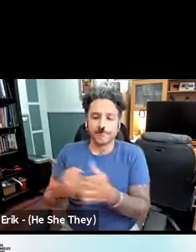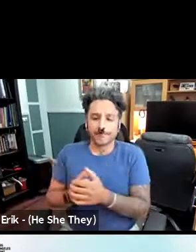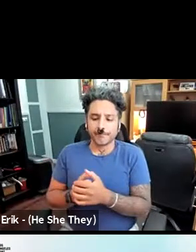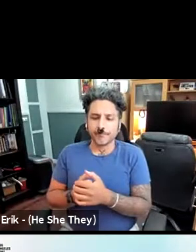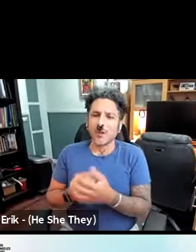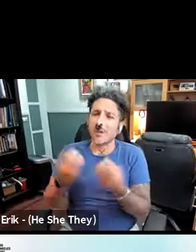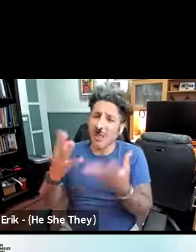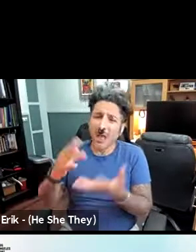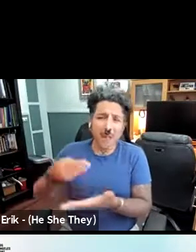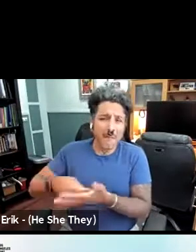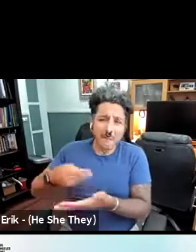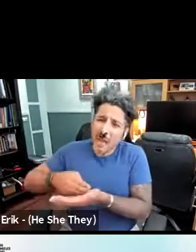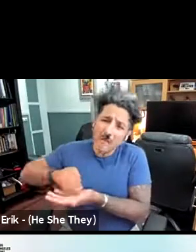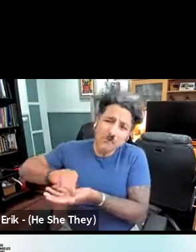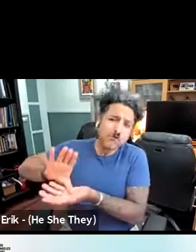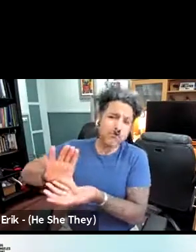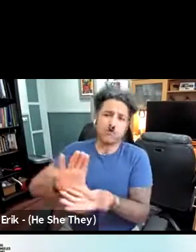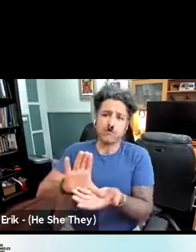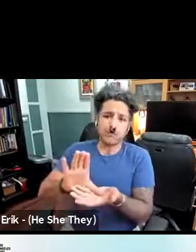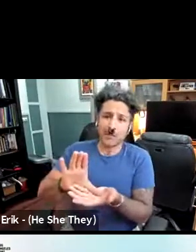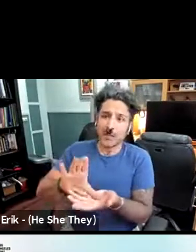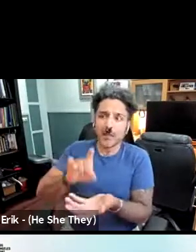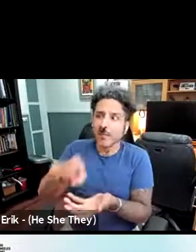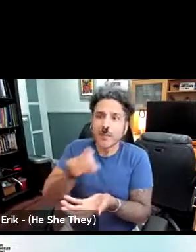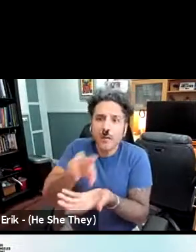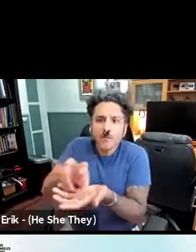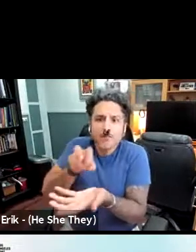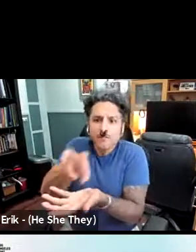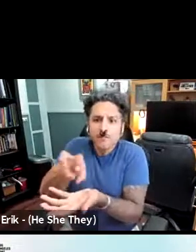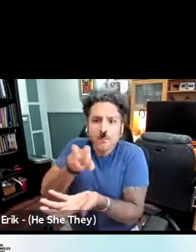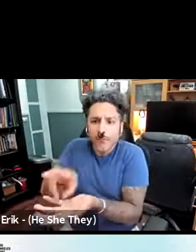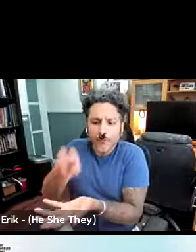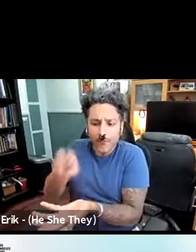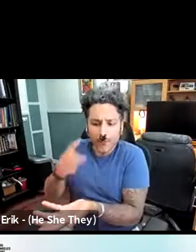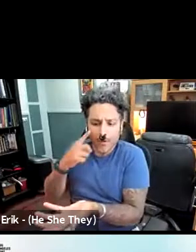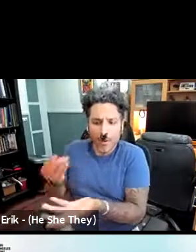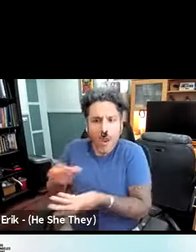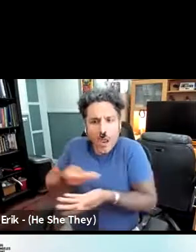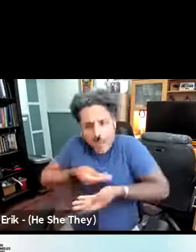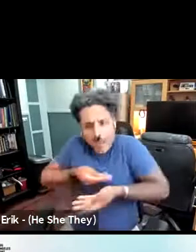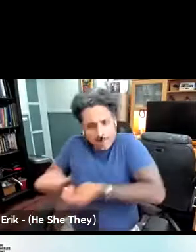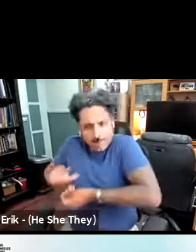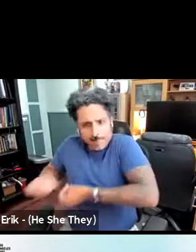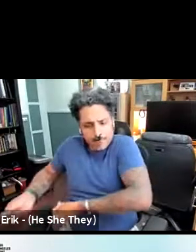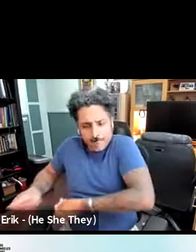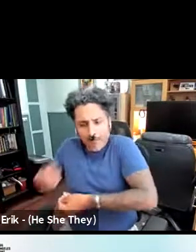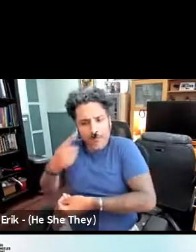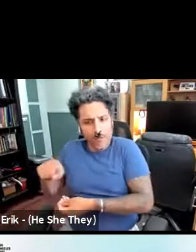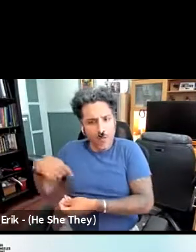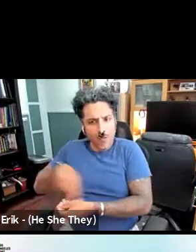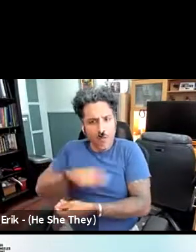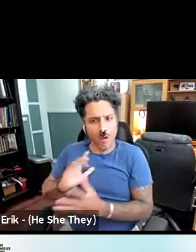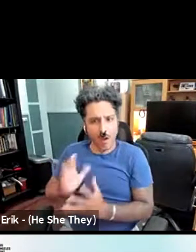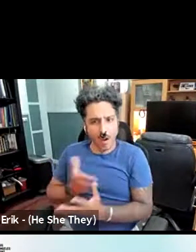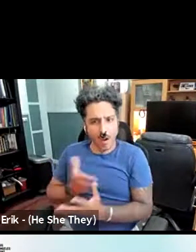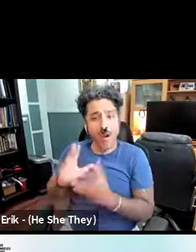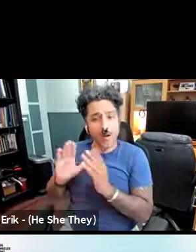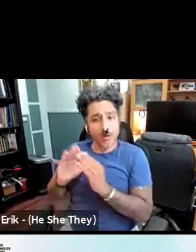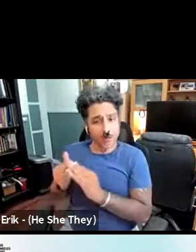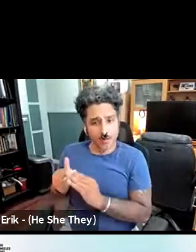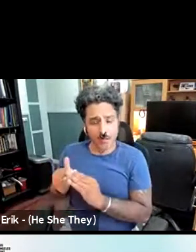out here for us to not be pulling more money out, for us to be pouring into each other. Like, we have so